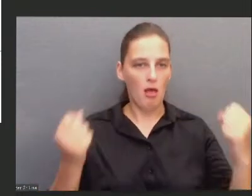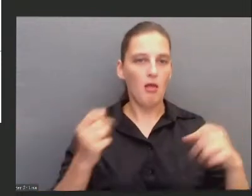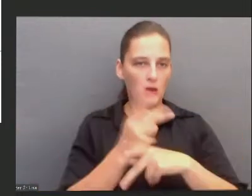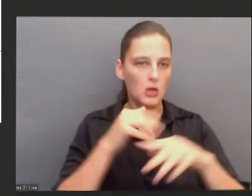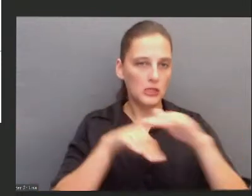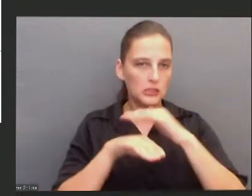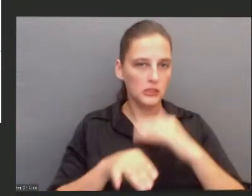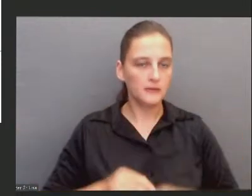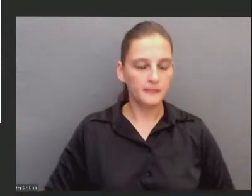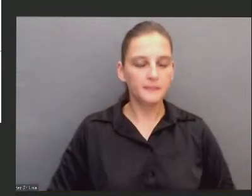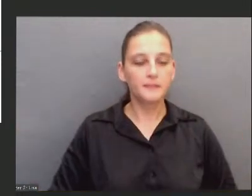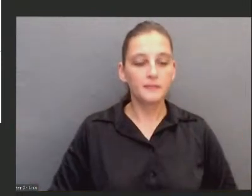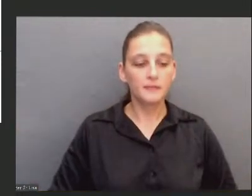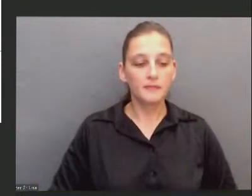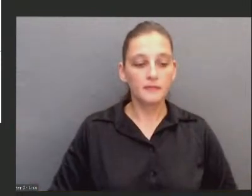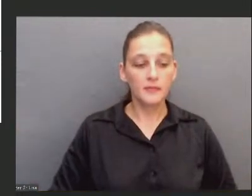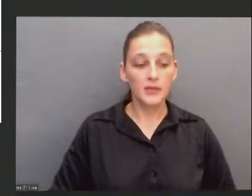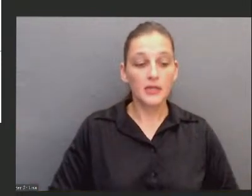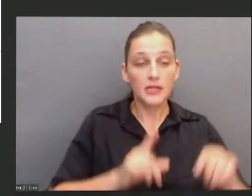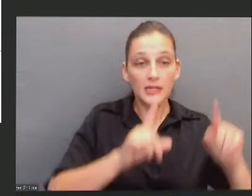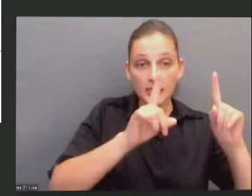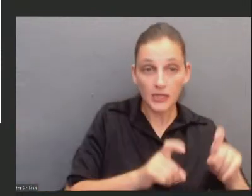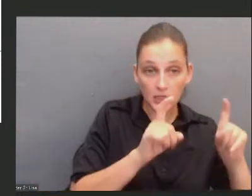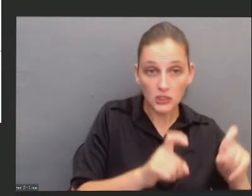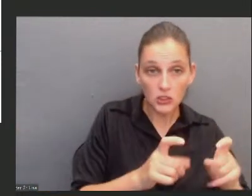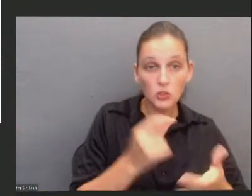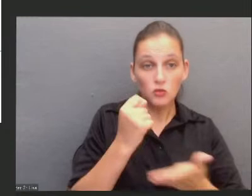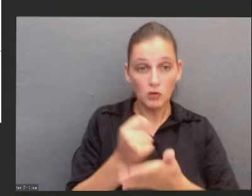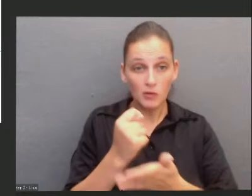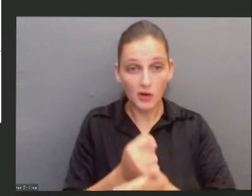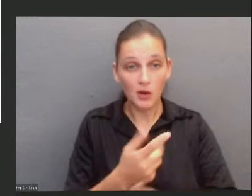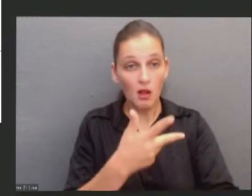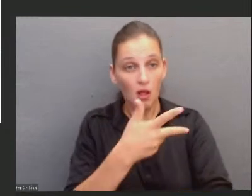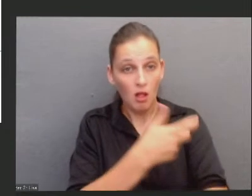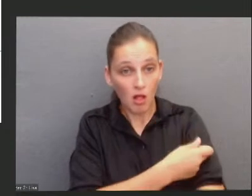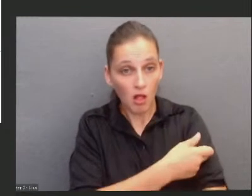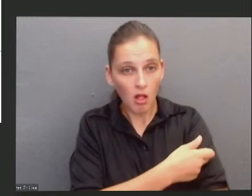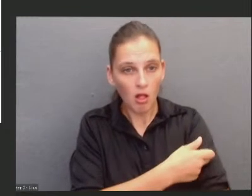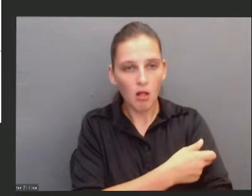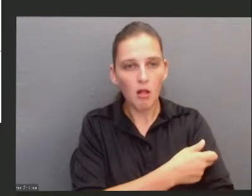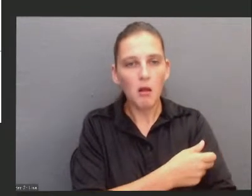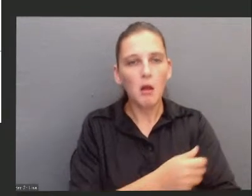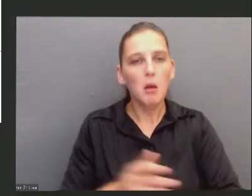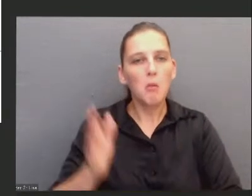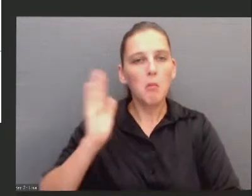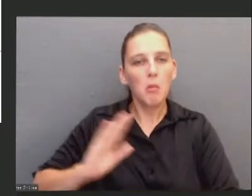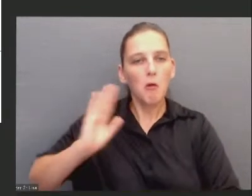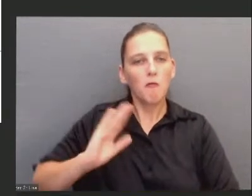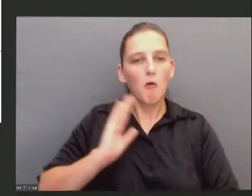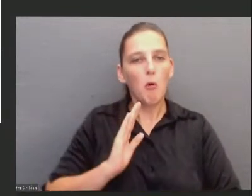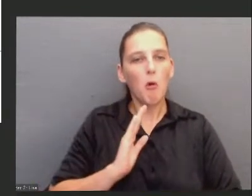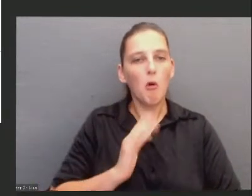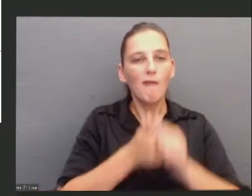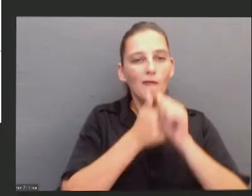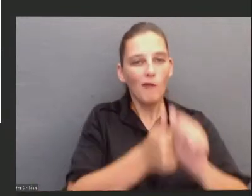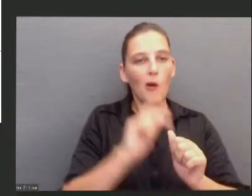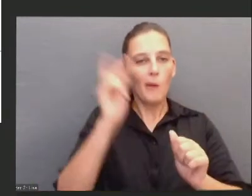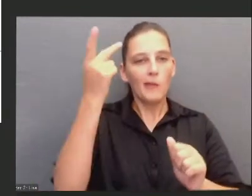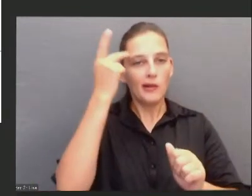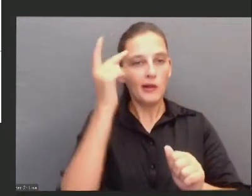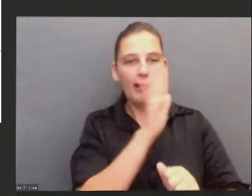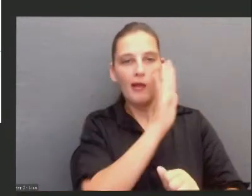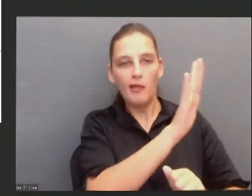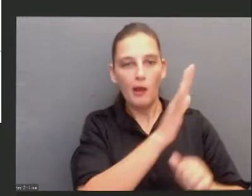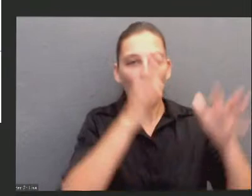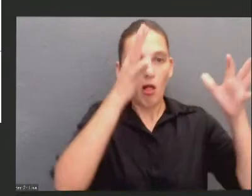Frequently, testing, treatment, immunization, and other resources were allocated through a political process, leaving several groups